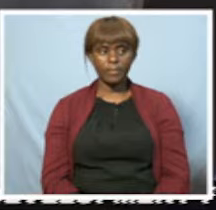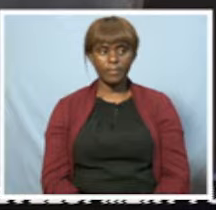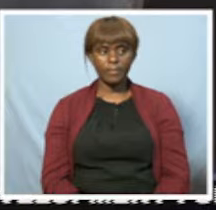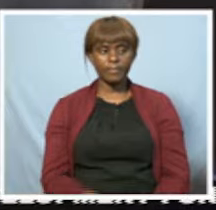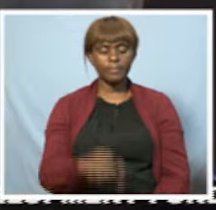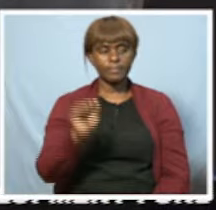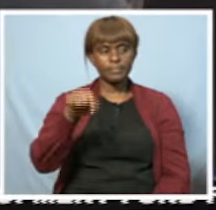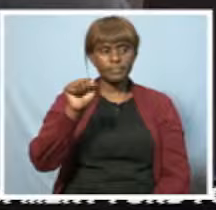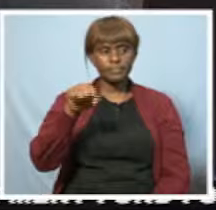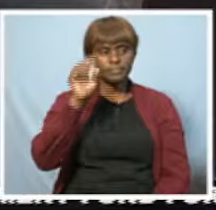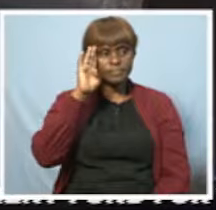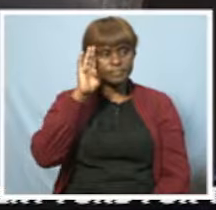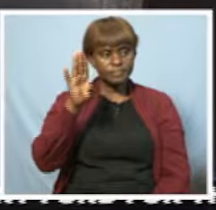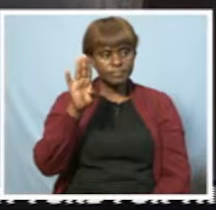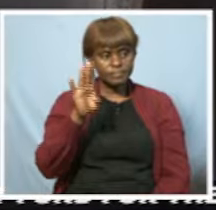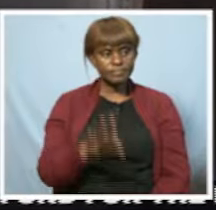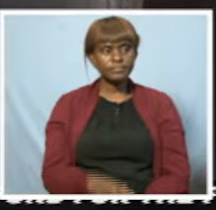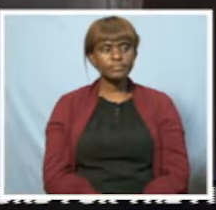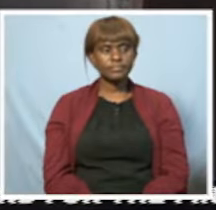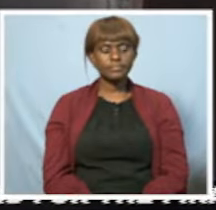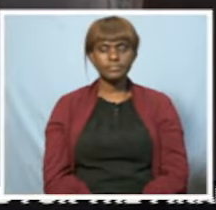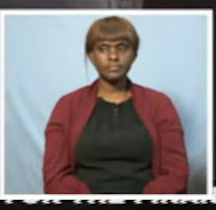Yes, sir.